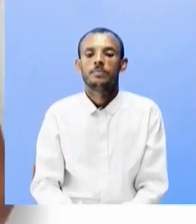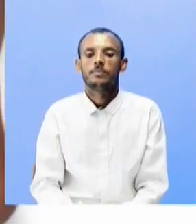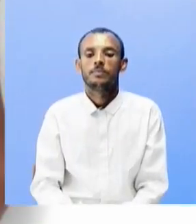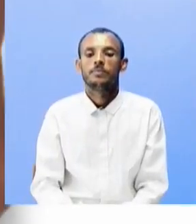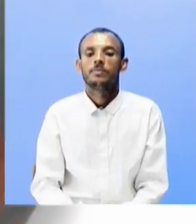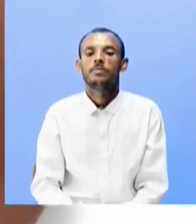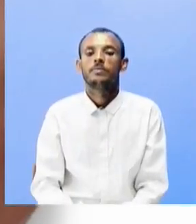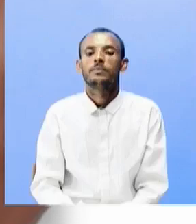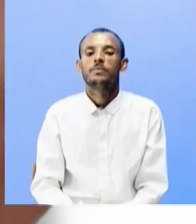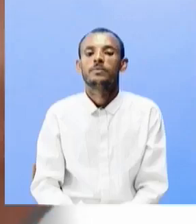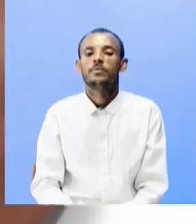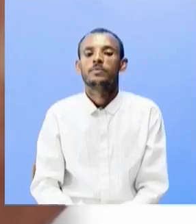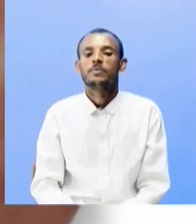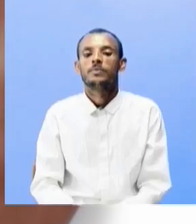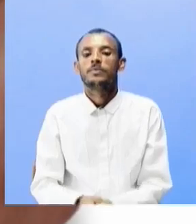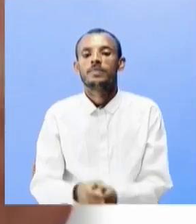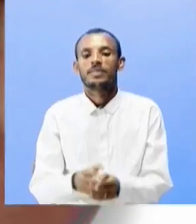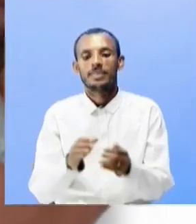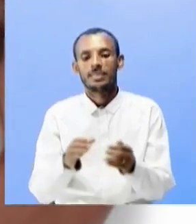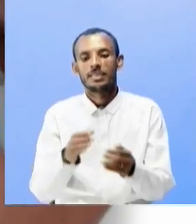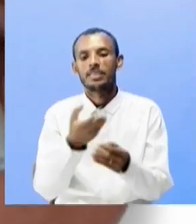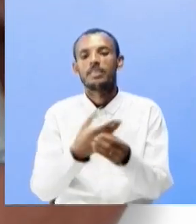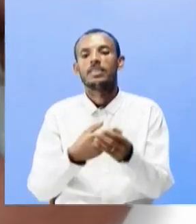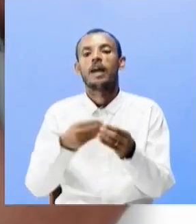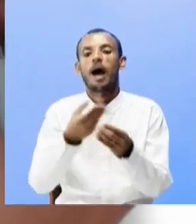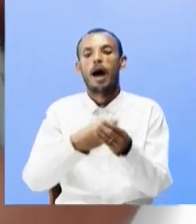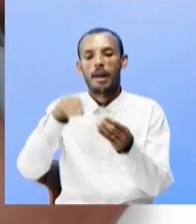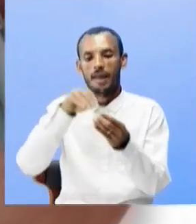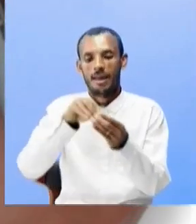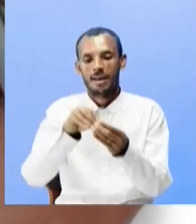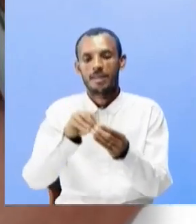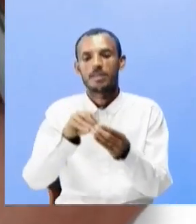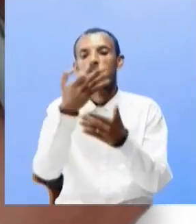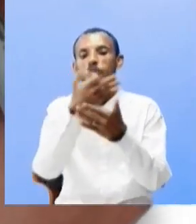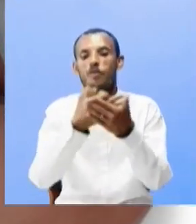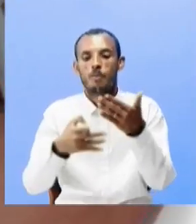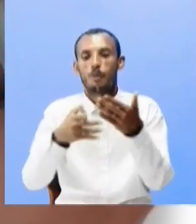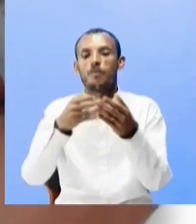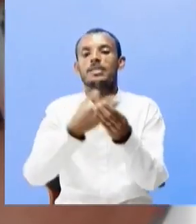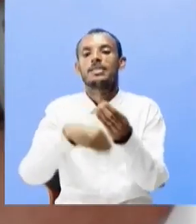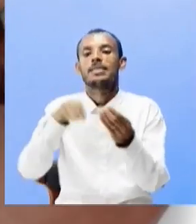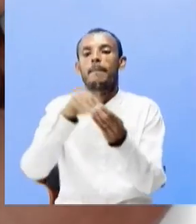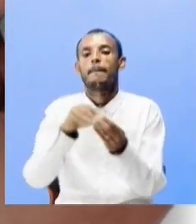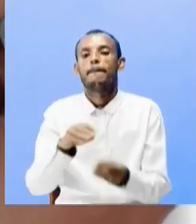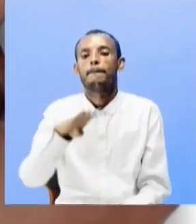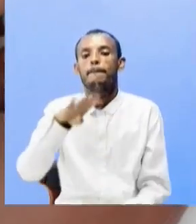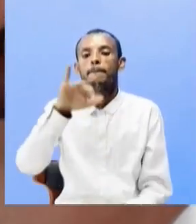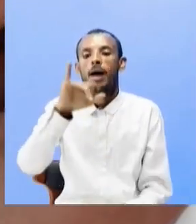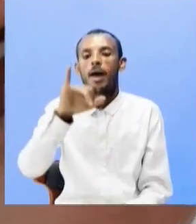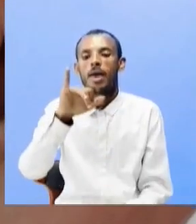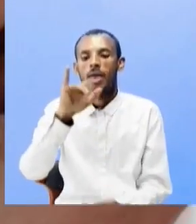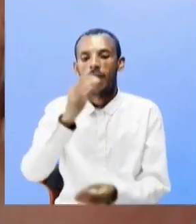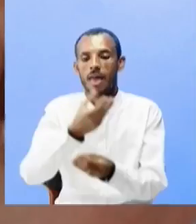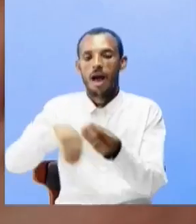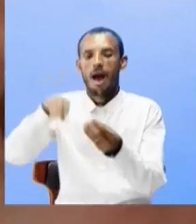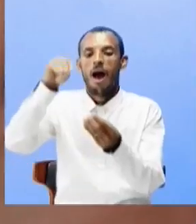First, writing in the form of sum. By writing in the form of sum. By writing